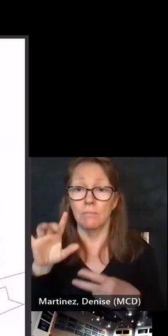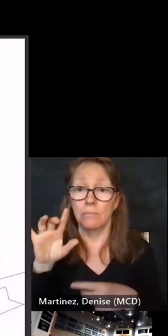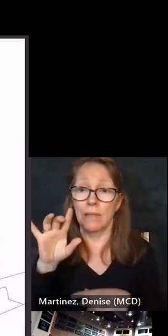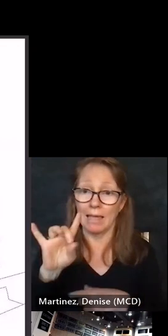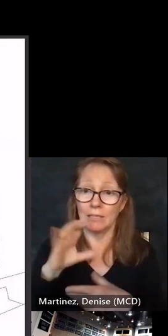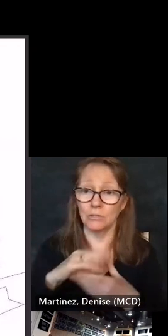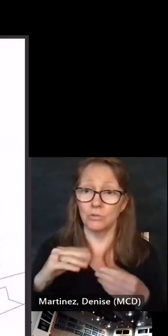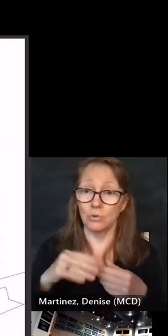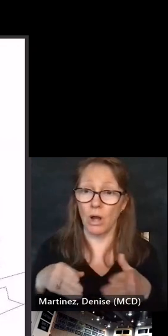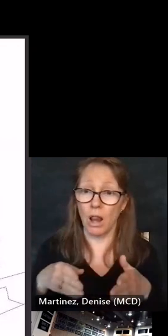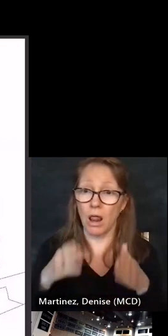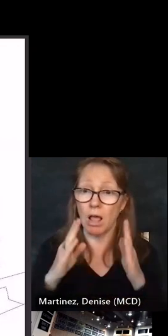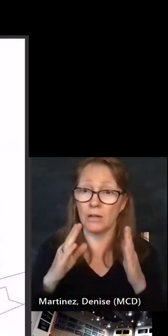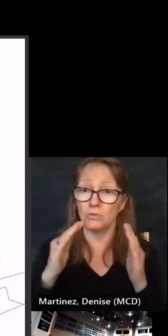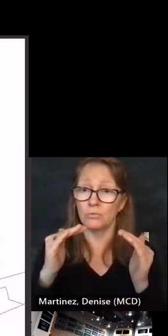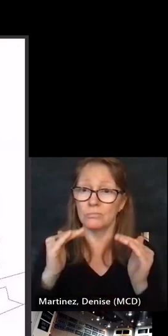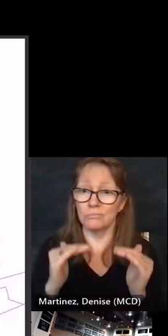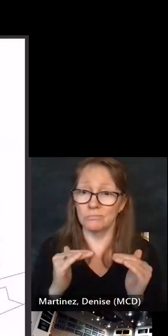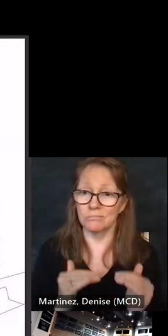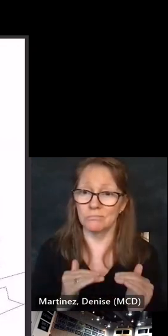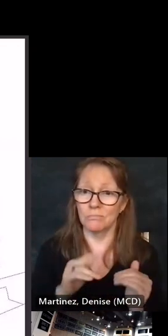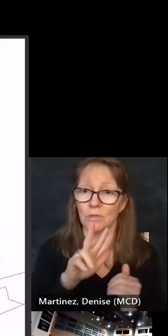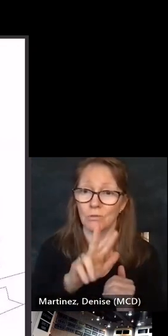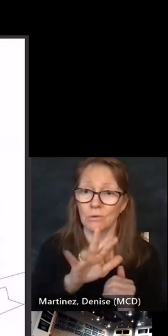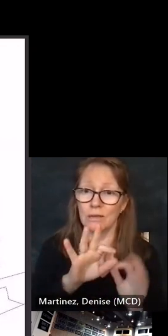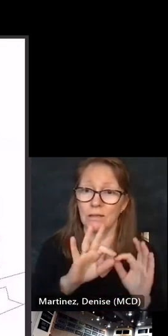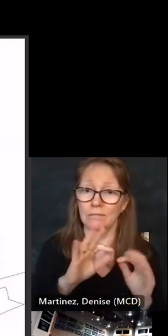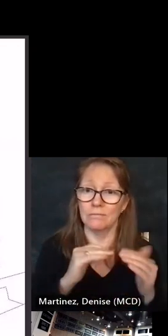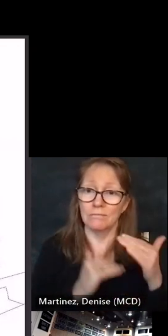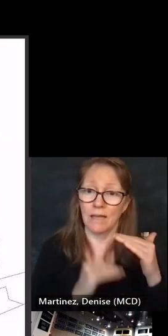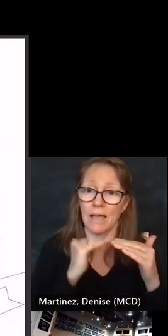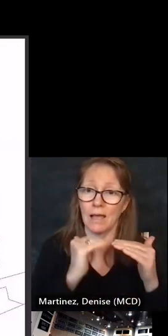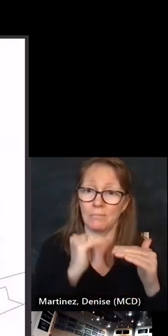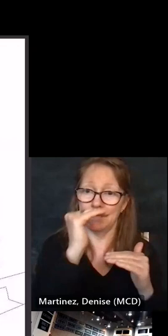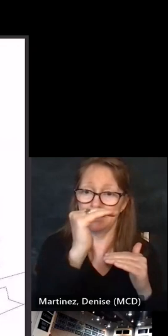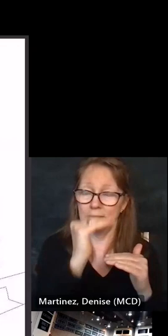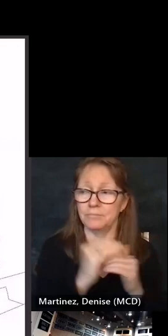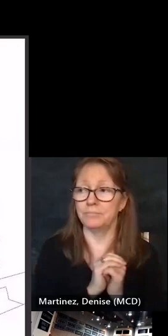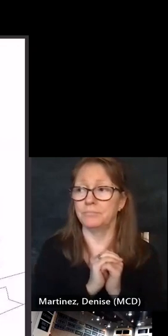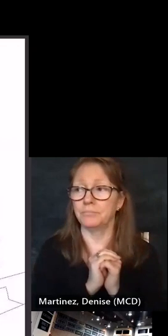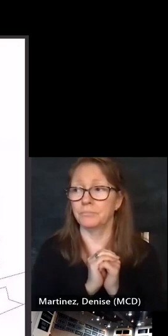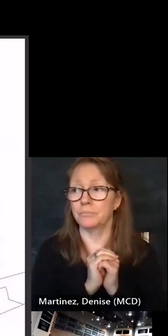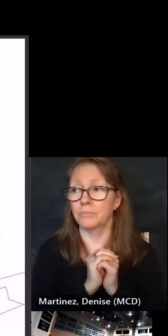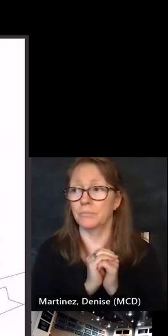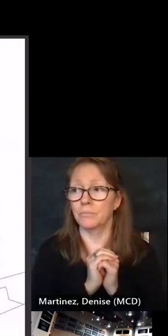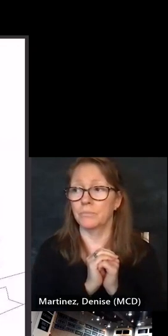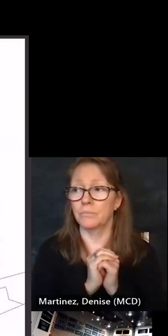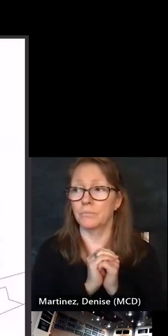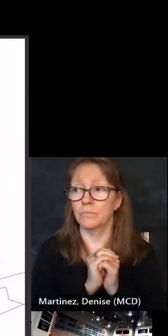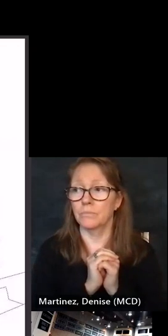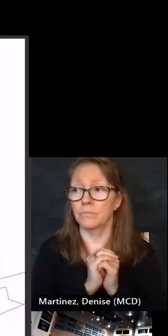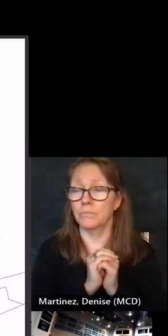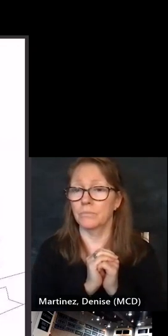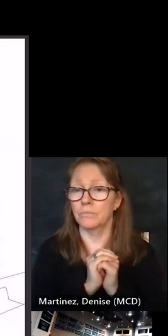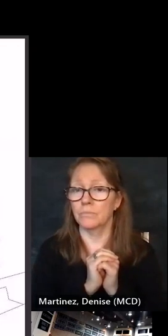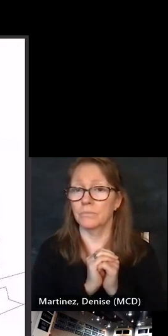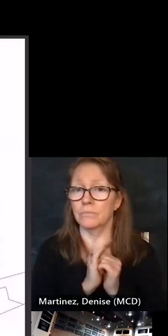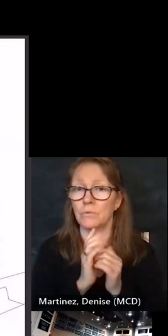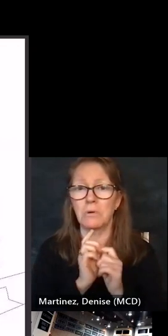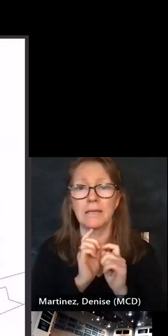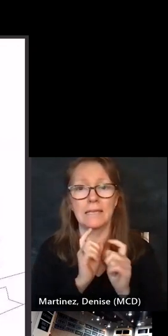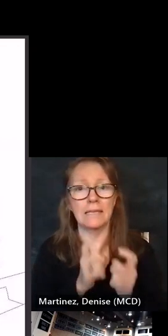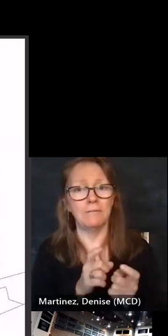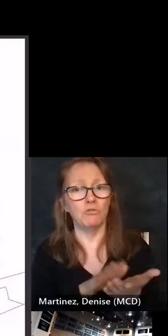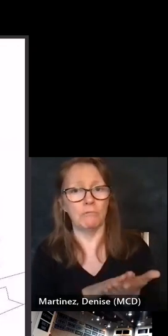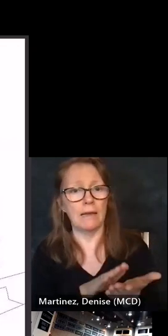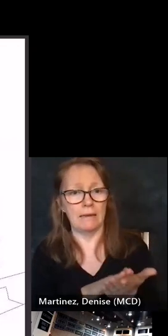a 3-family height along the Arborway. But what it, that's just a little bit of credit. And I like